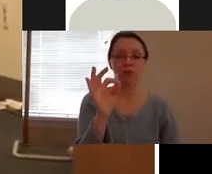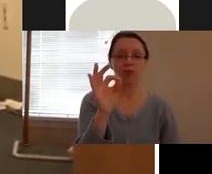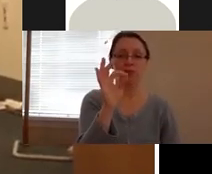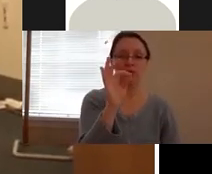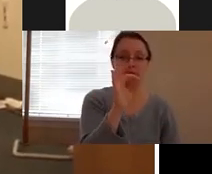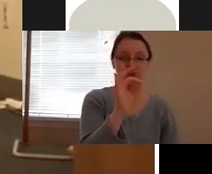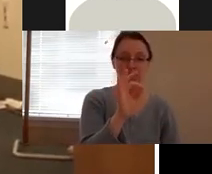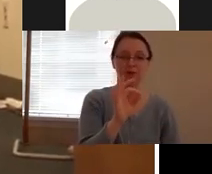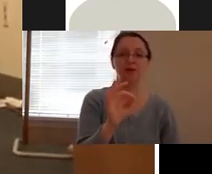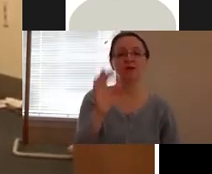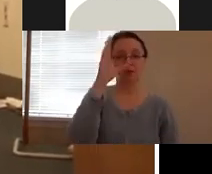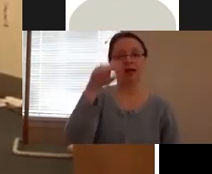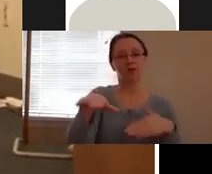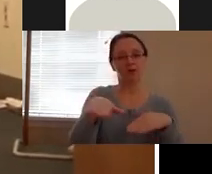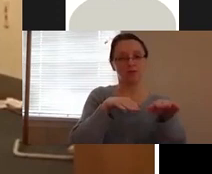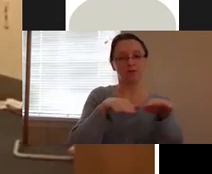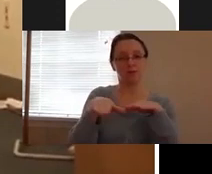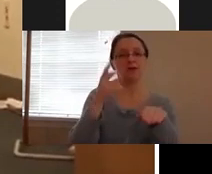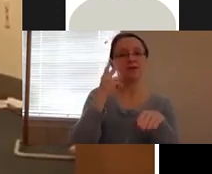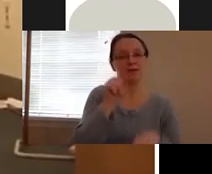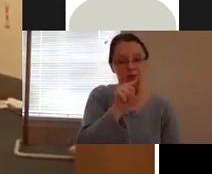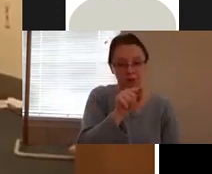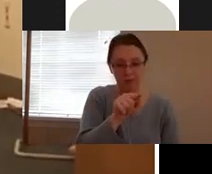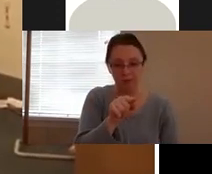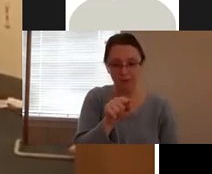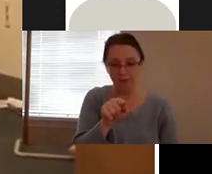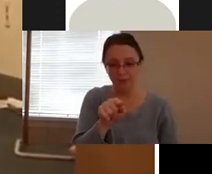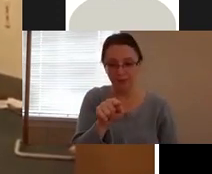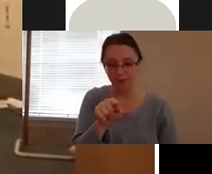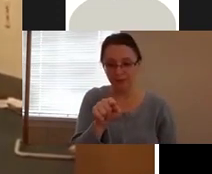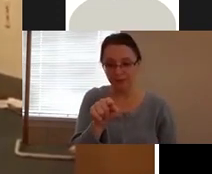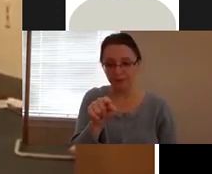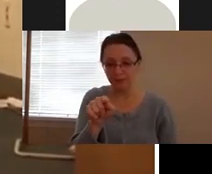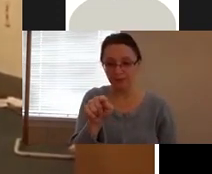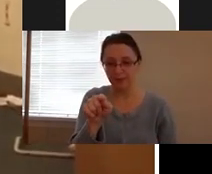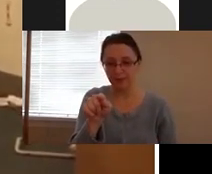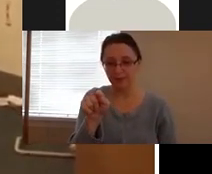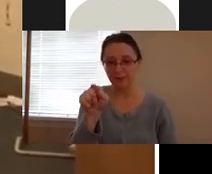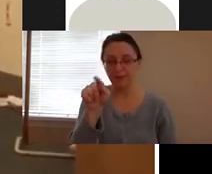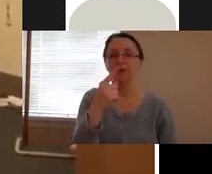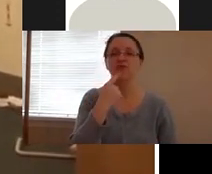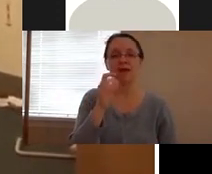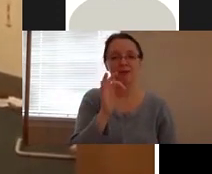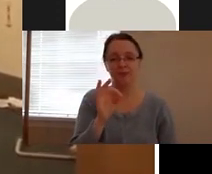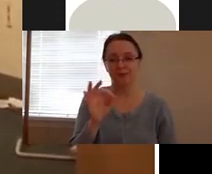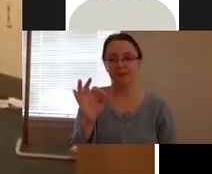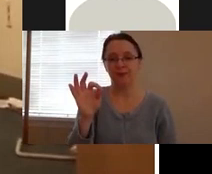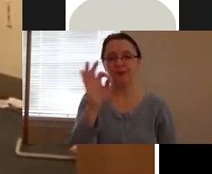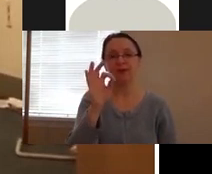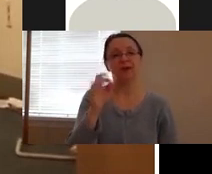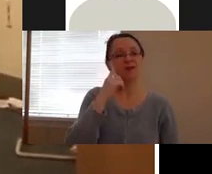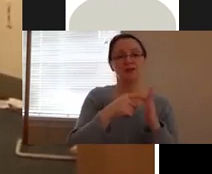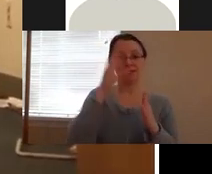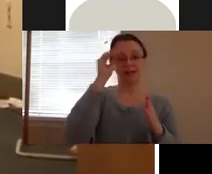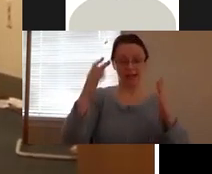so as he moves, you can see the red dot is tracking him. And you see, like, he doesn't have any wearables. In fact, he doesn't